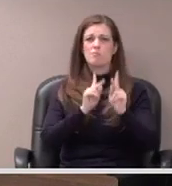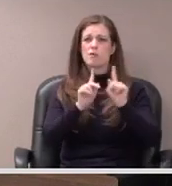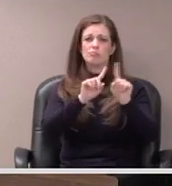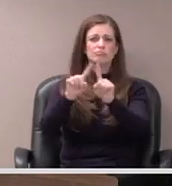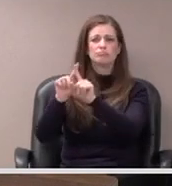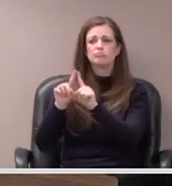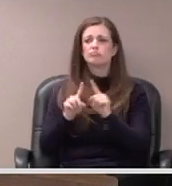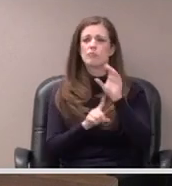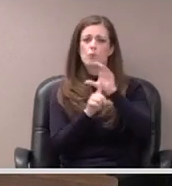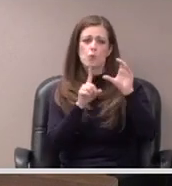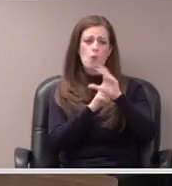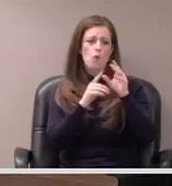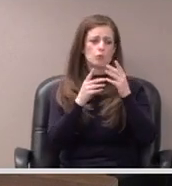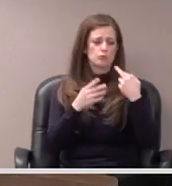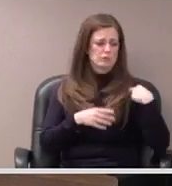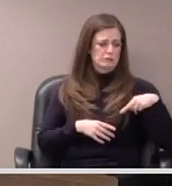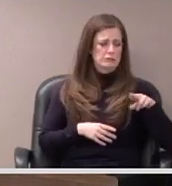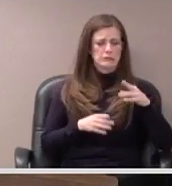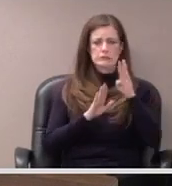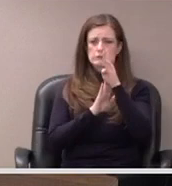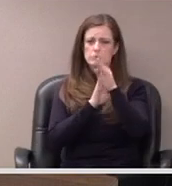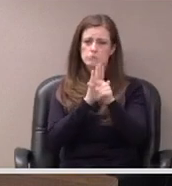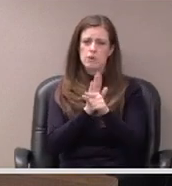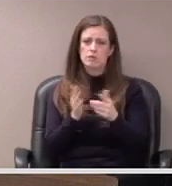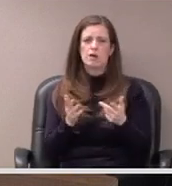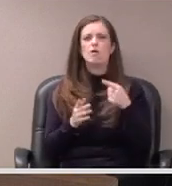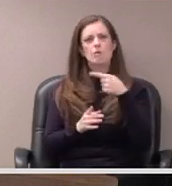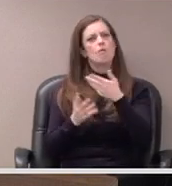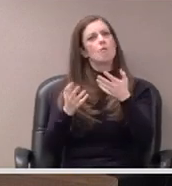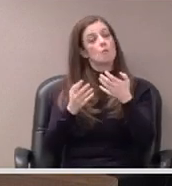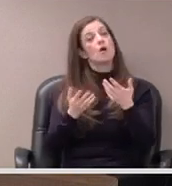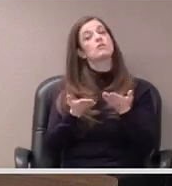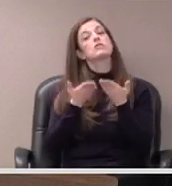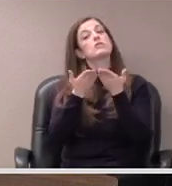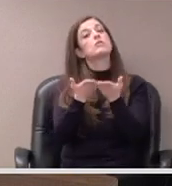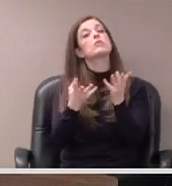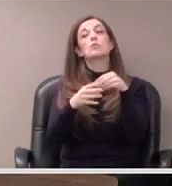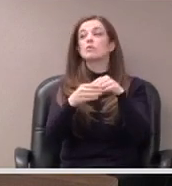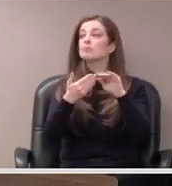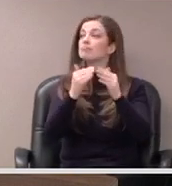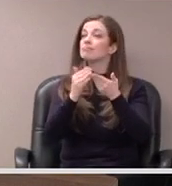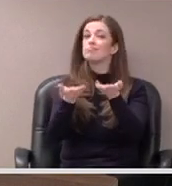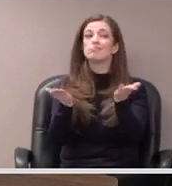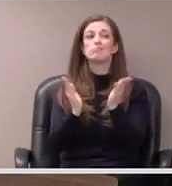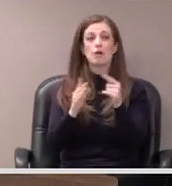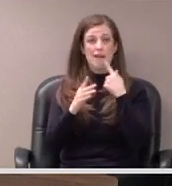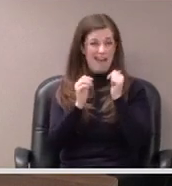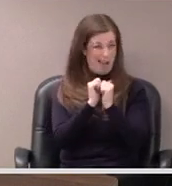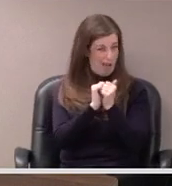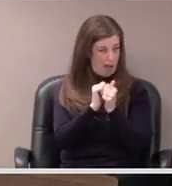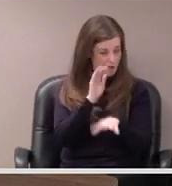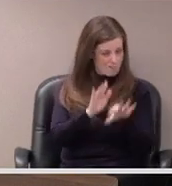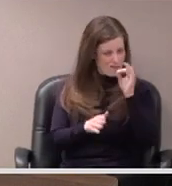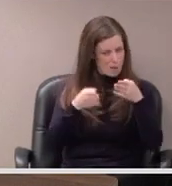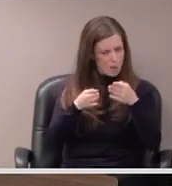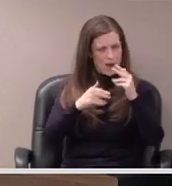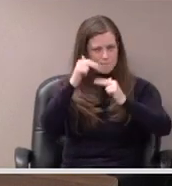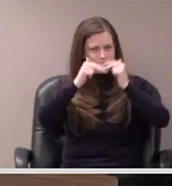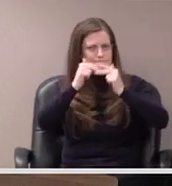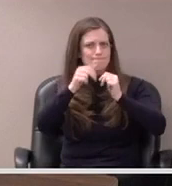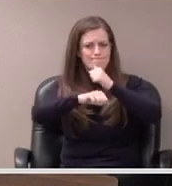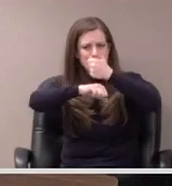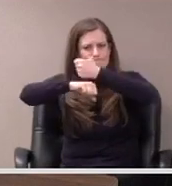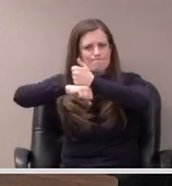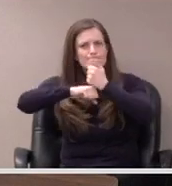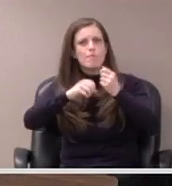different cultures, religions, and backgrounds. She wants to contribute to her community by finding a way to build more hospitals in her